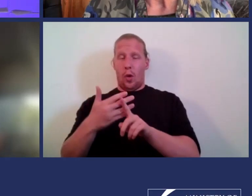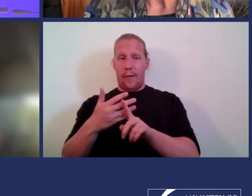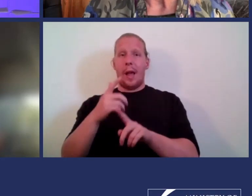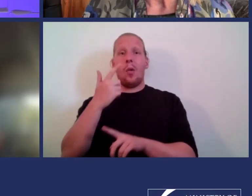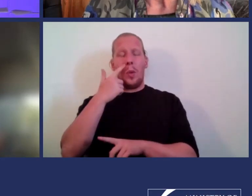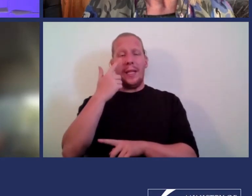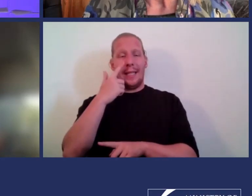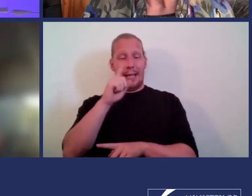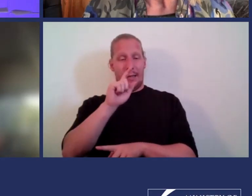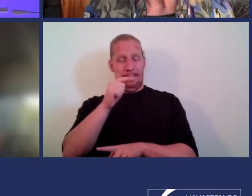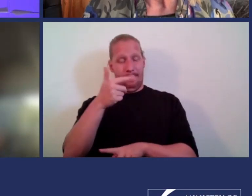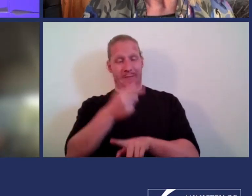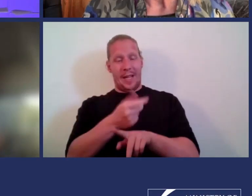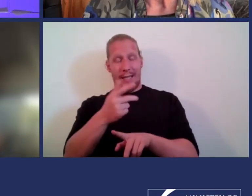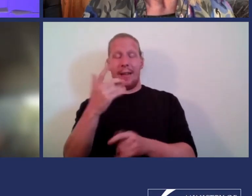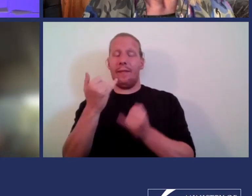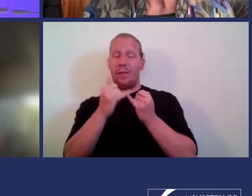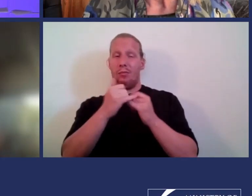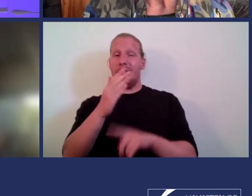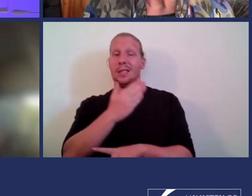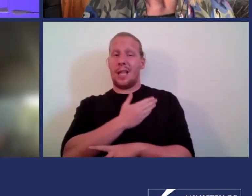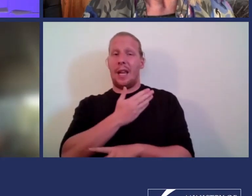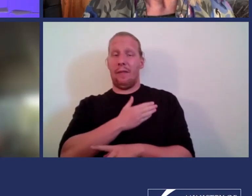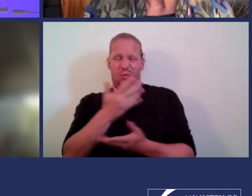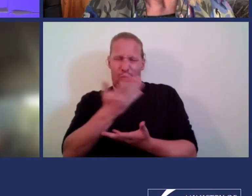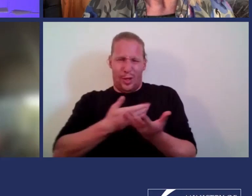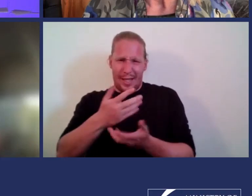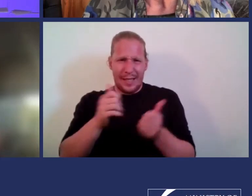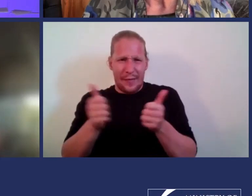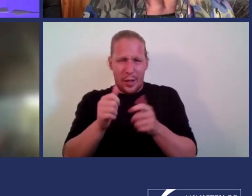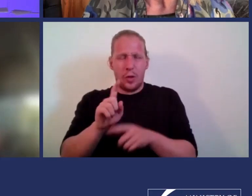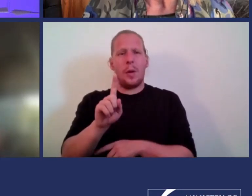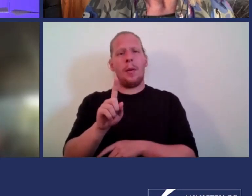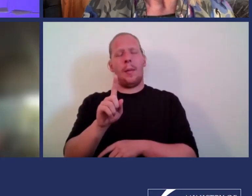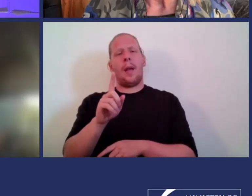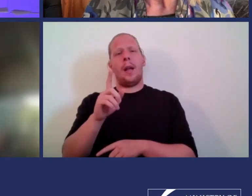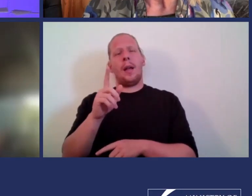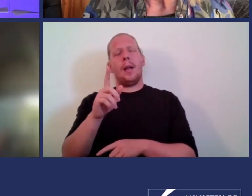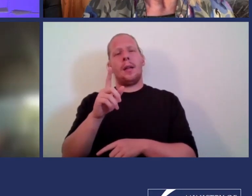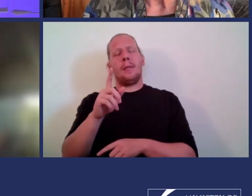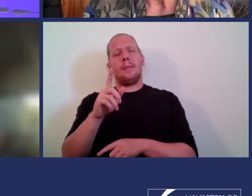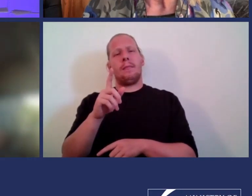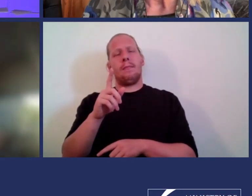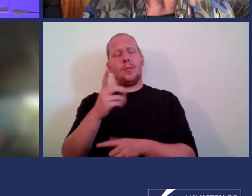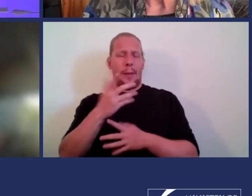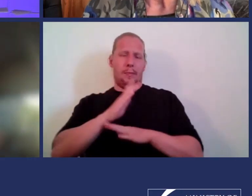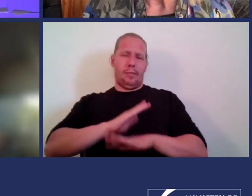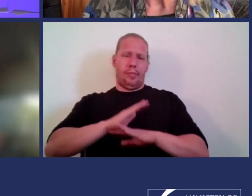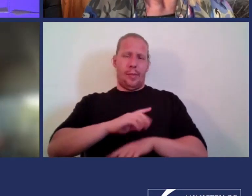safe vaccine, as we've already discussed. But I think just be reassured that we're monitoring. There have been millions